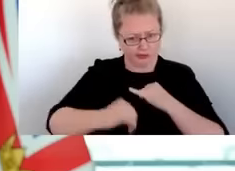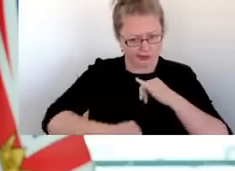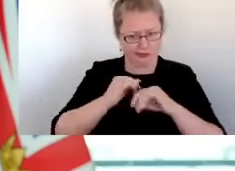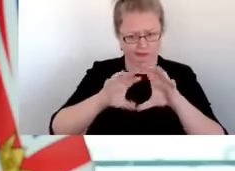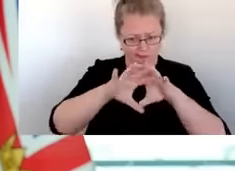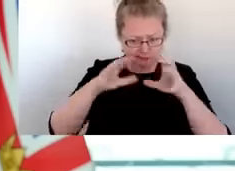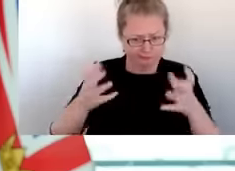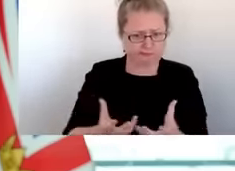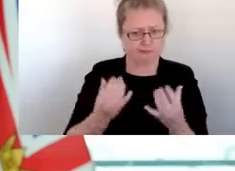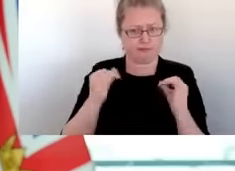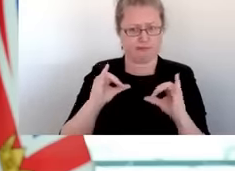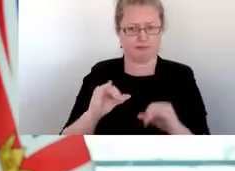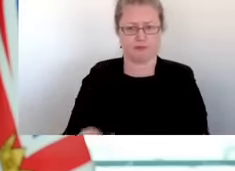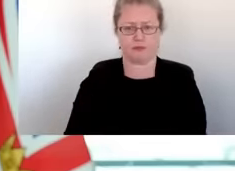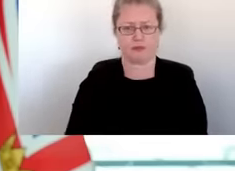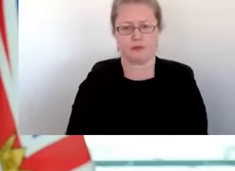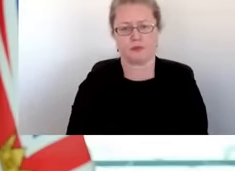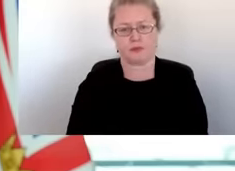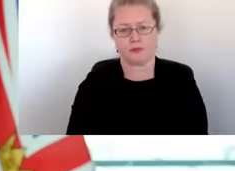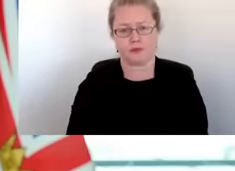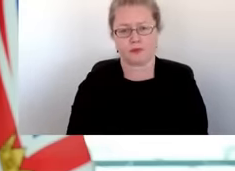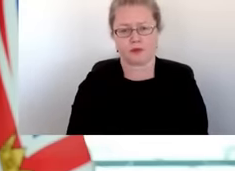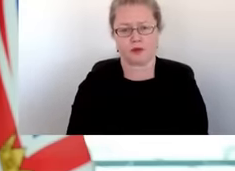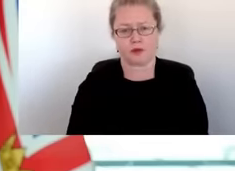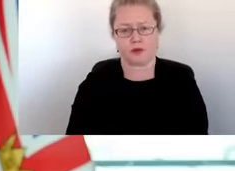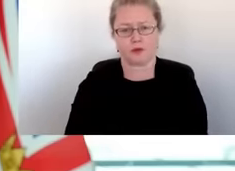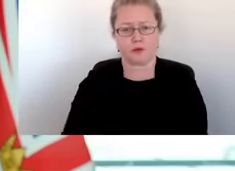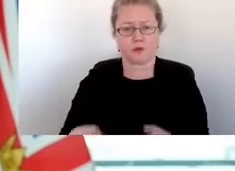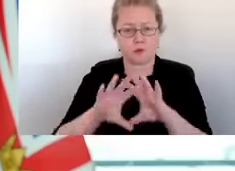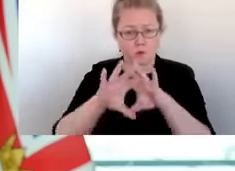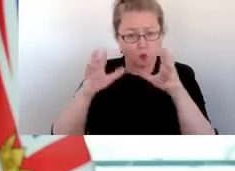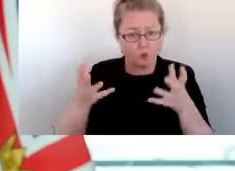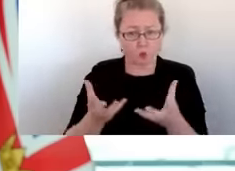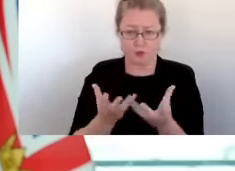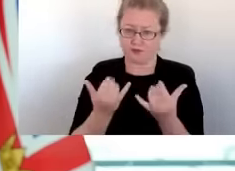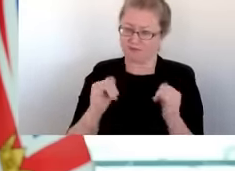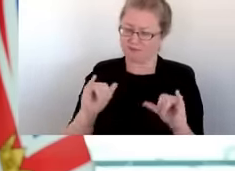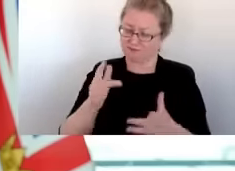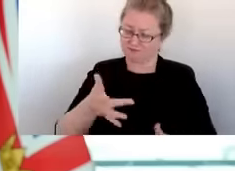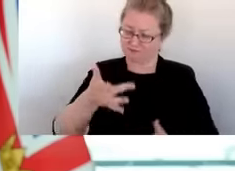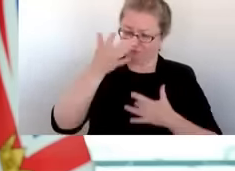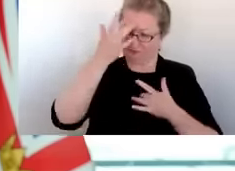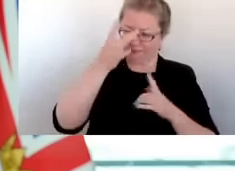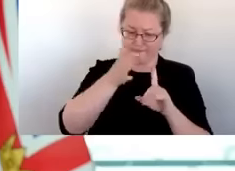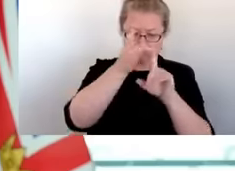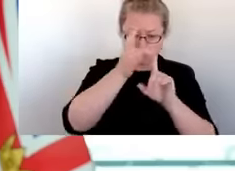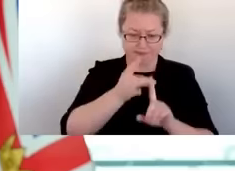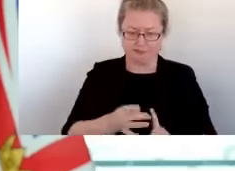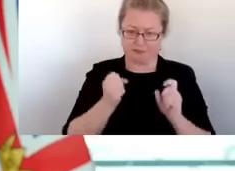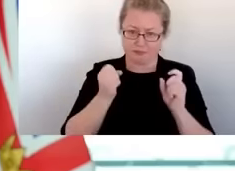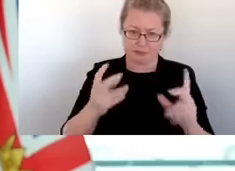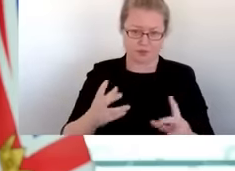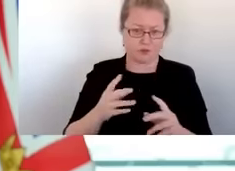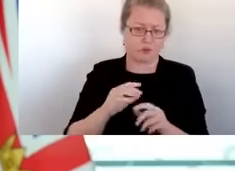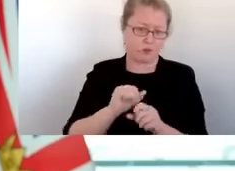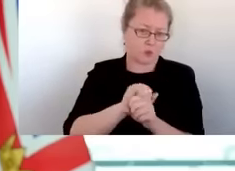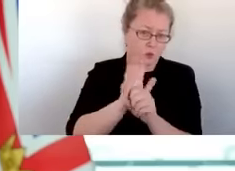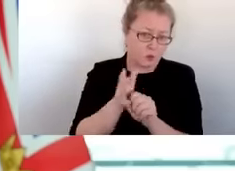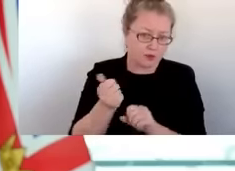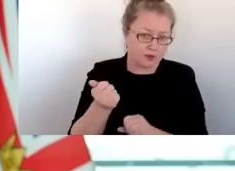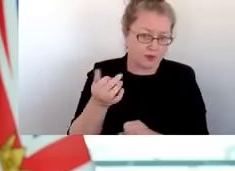And we know that there is still significant spread around the world, and the public health impact of the emergence of potentially another variant